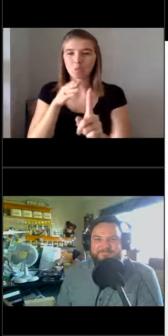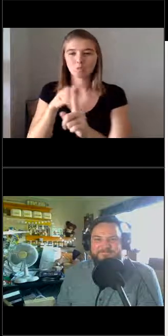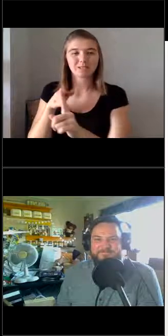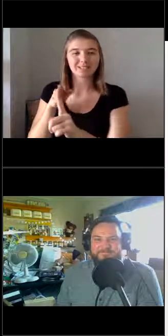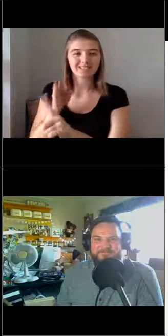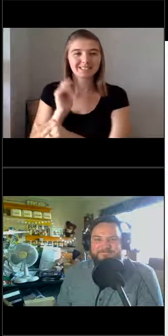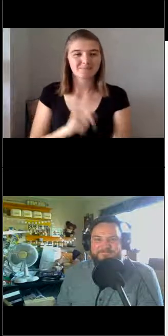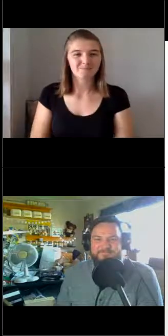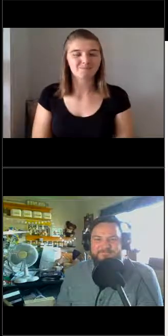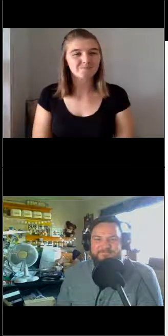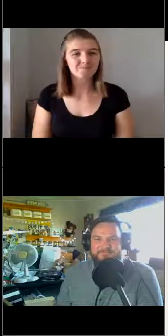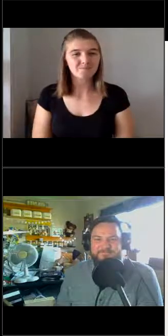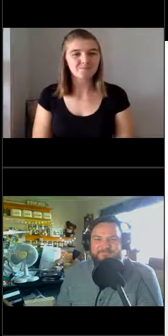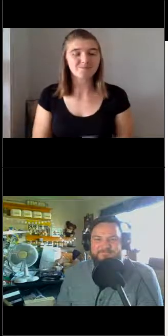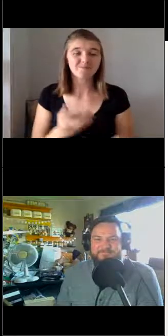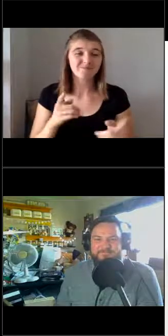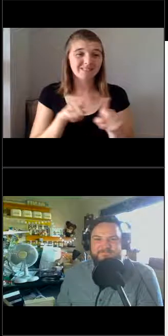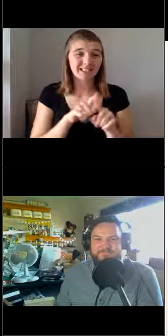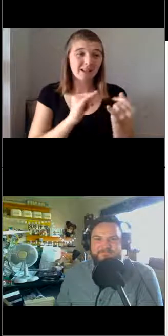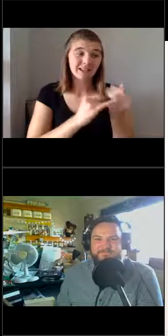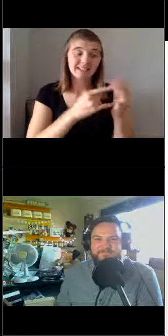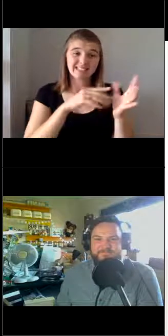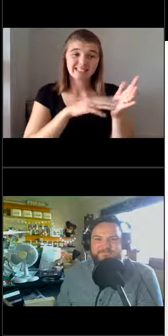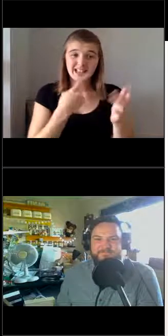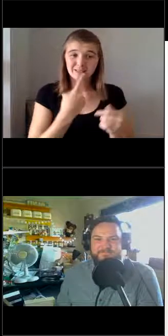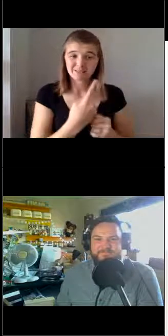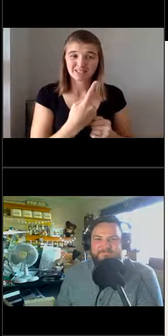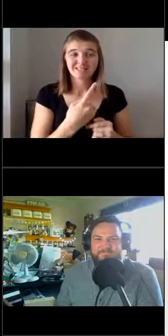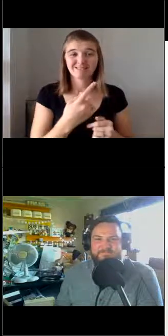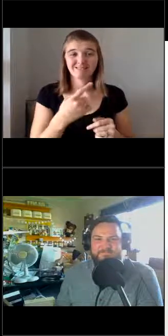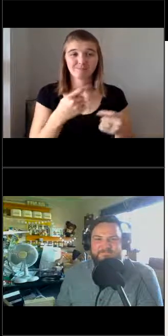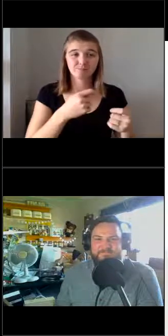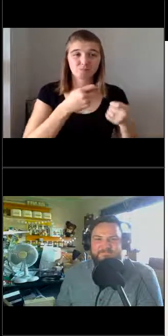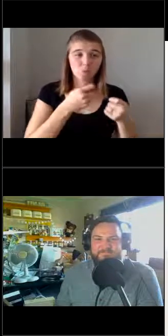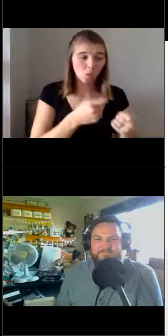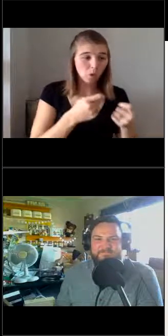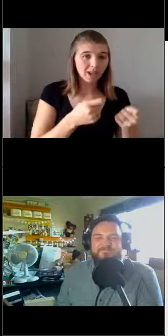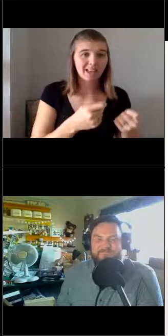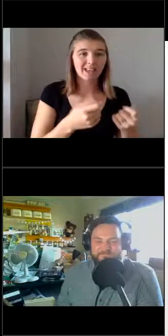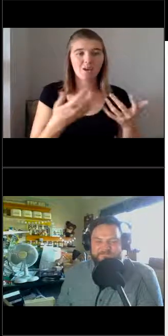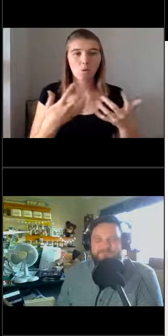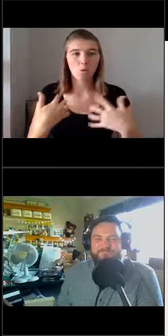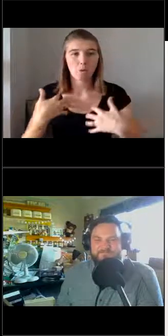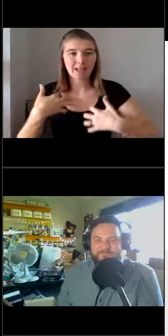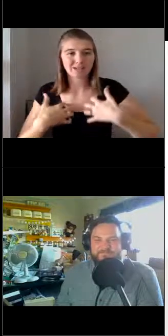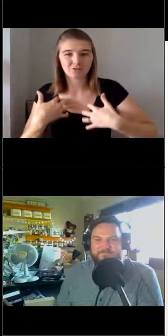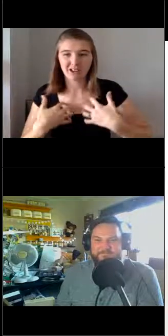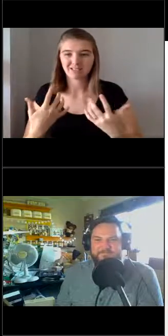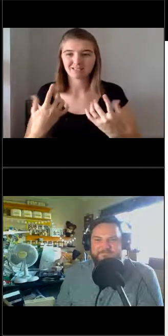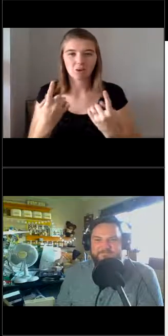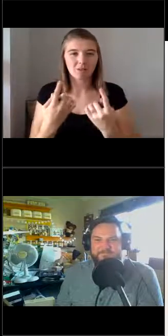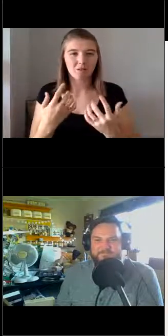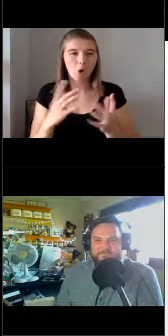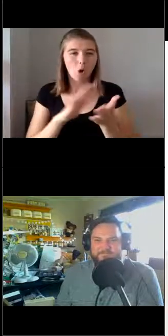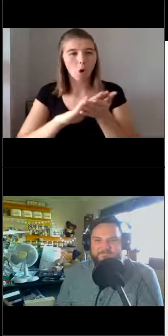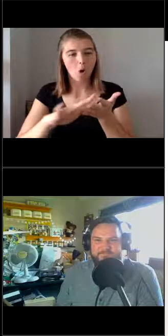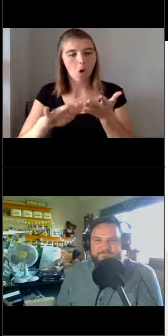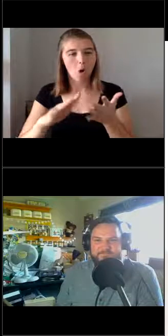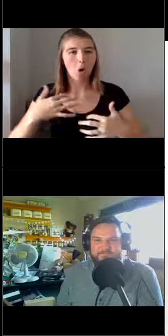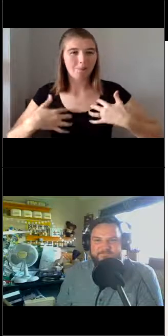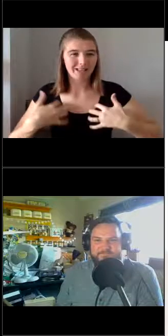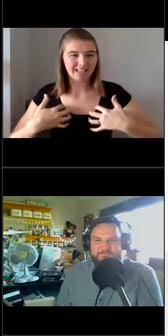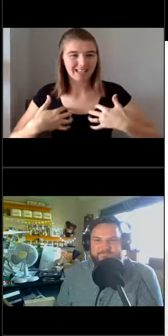just cooking or, you know, picking up a hobby as well. It's really important. So hope that